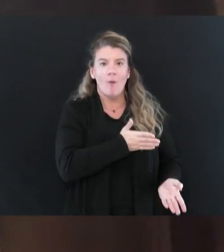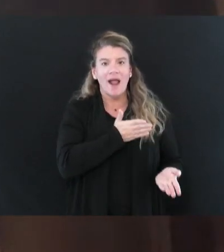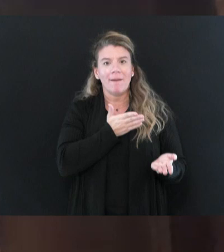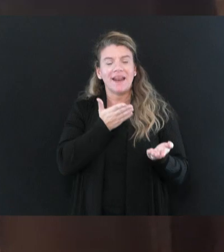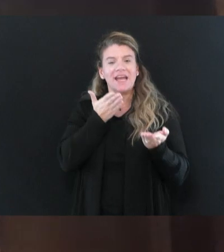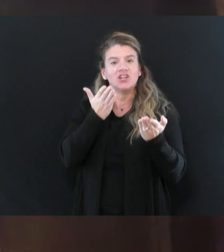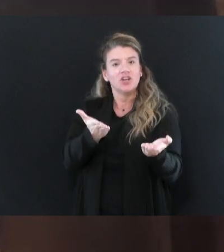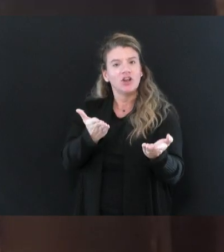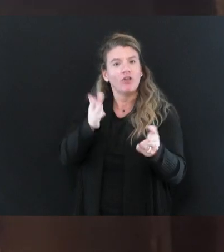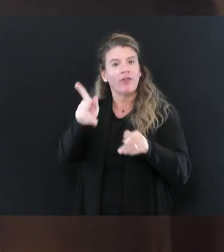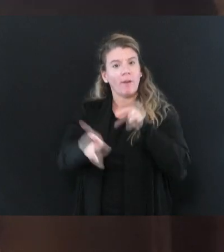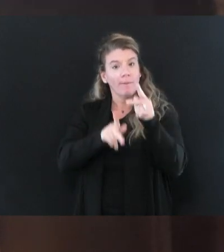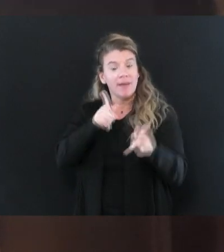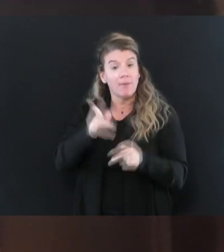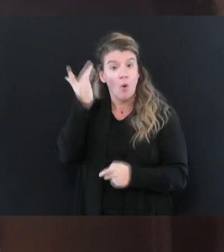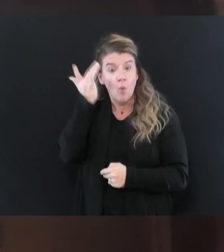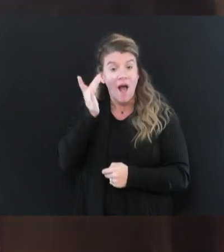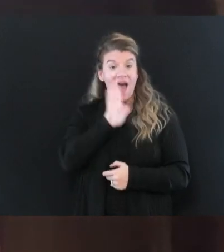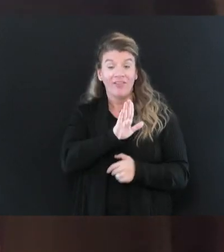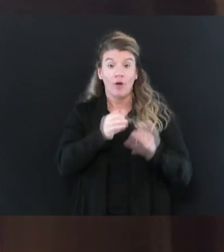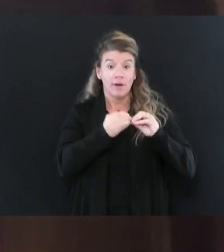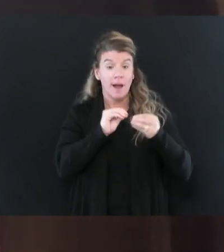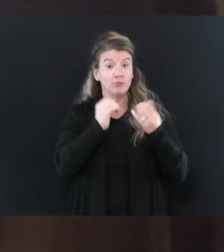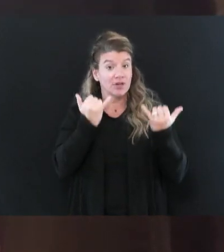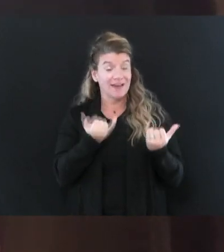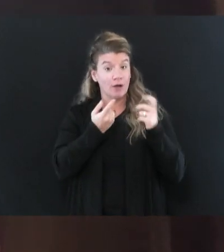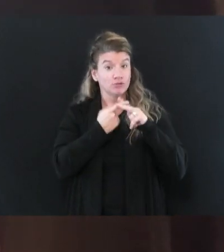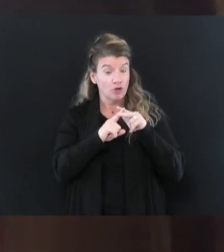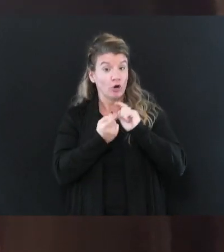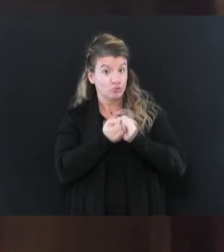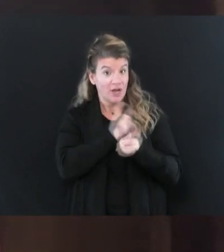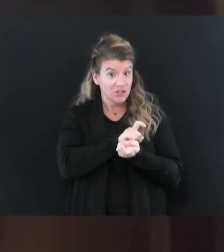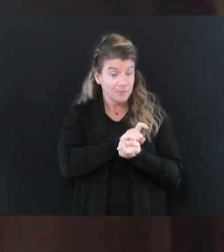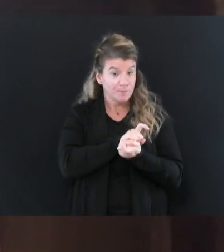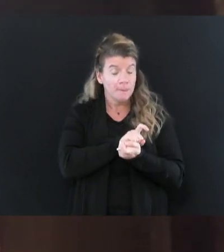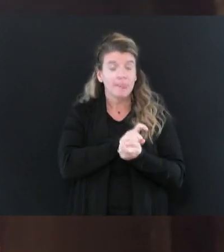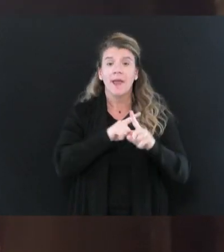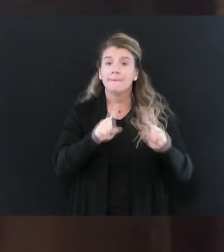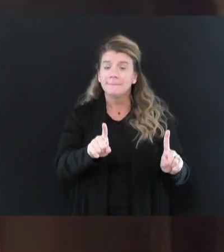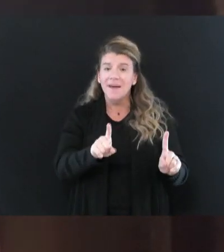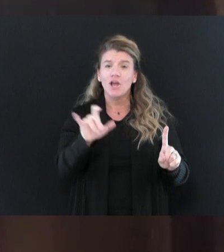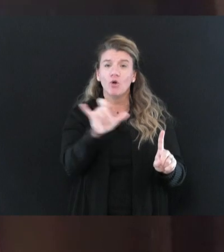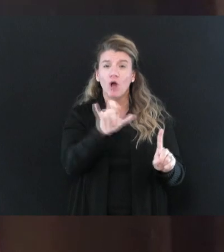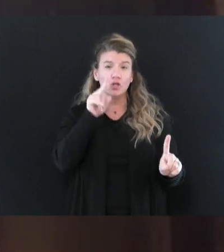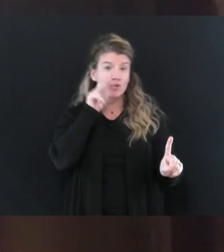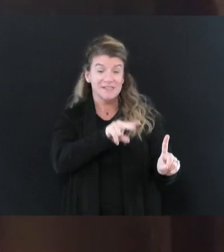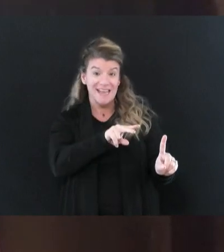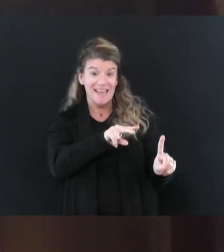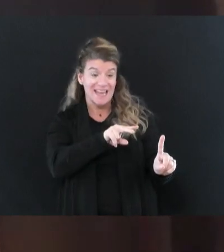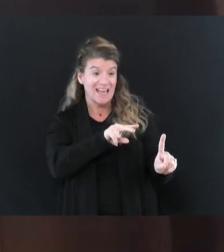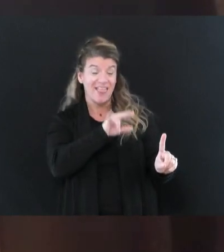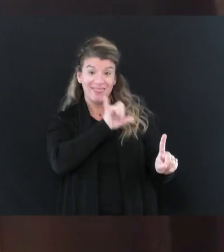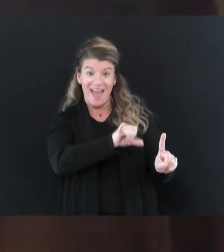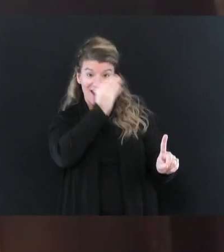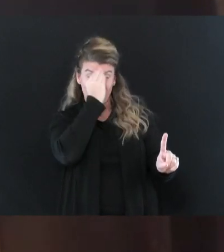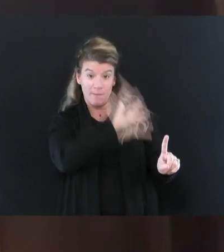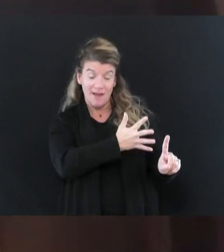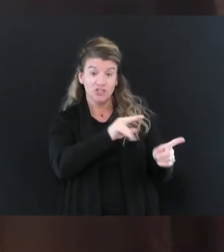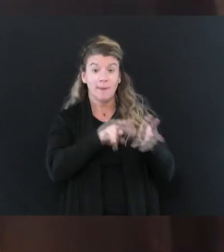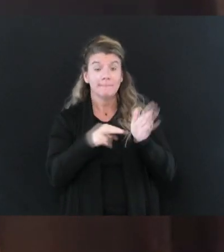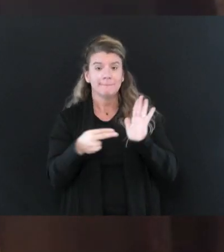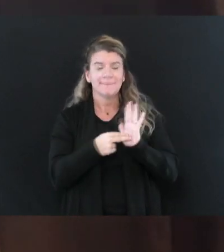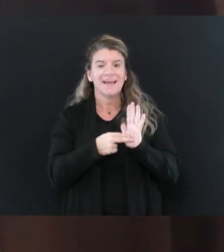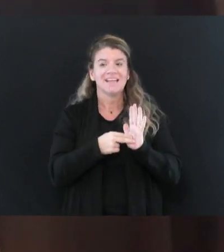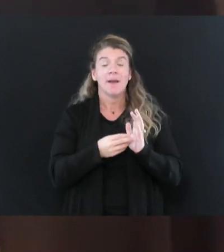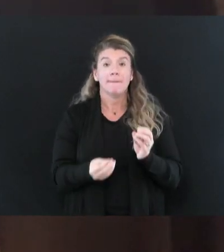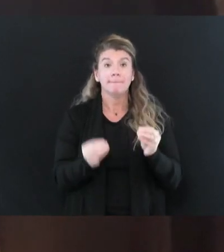some of these metrics change. But I think what you're seeing as well is by doing more tests, the percent positive rate